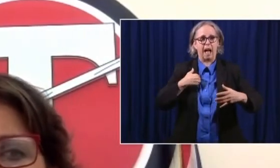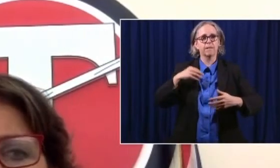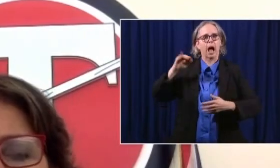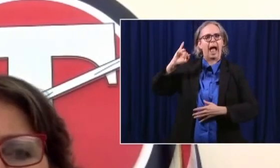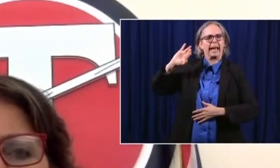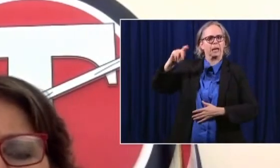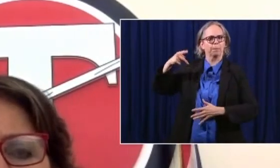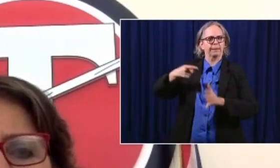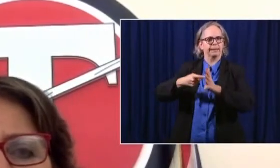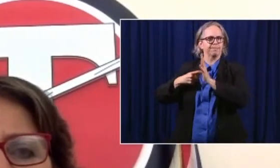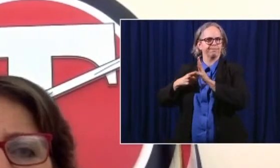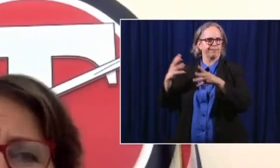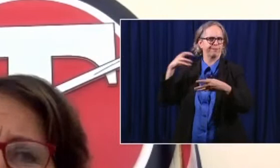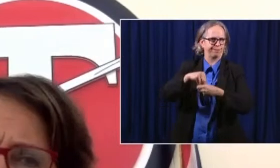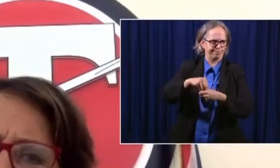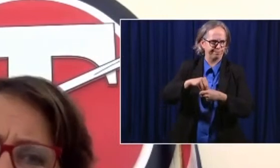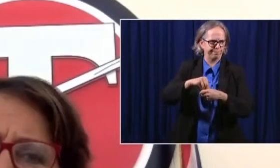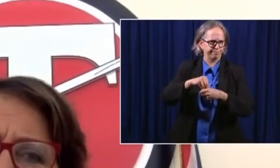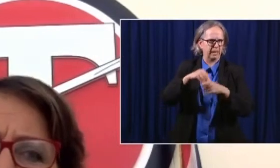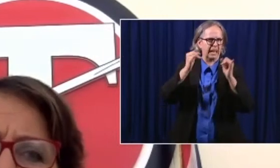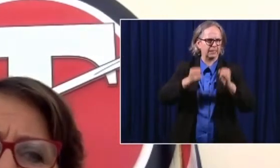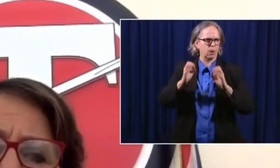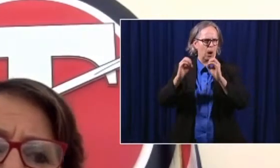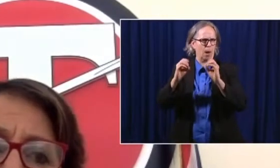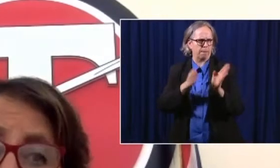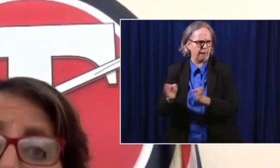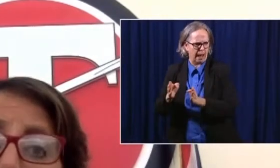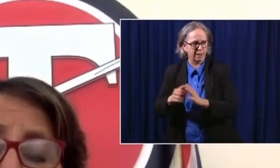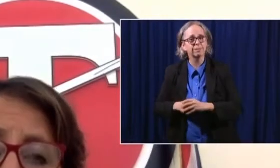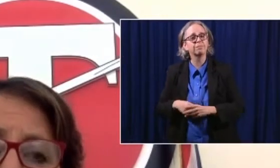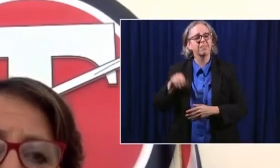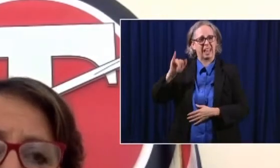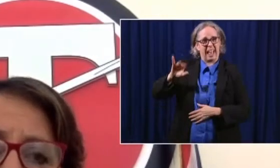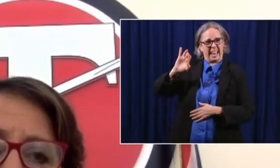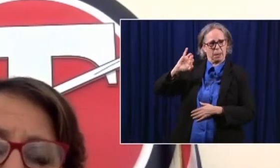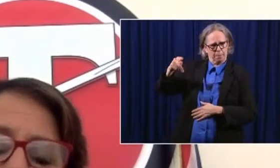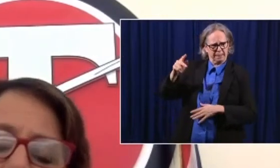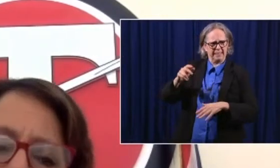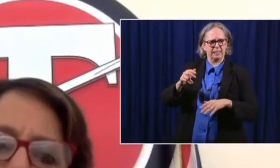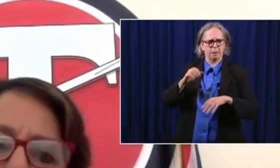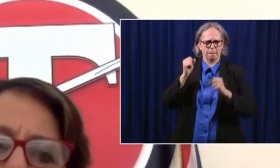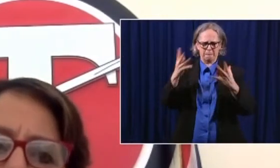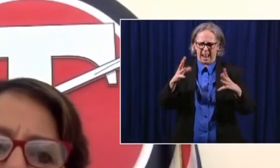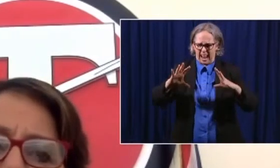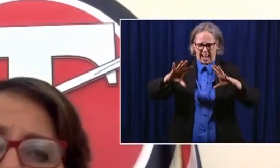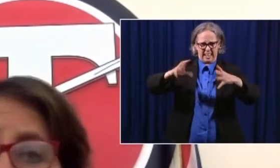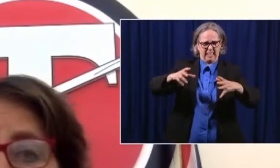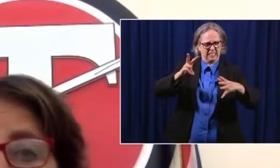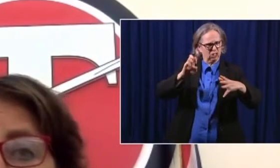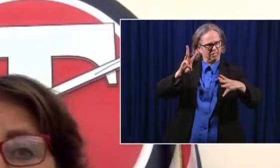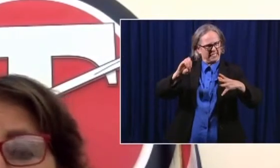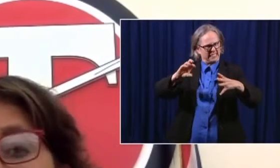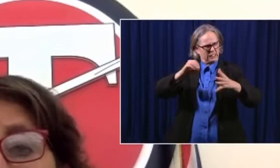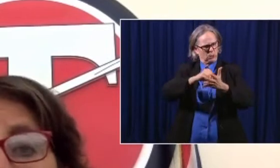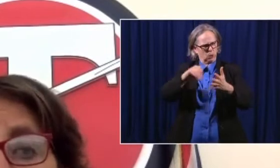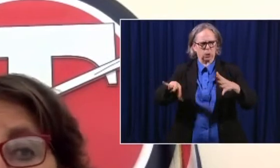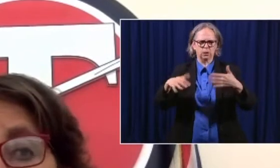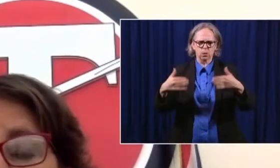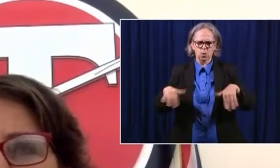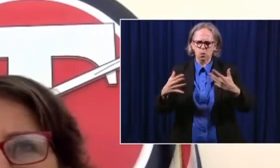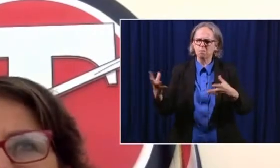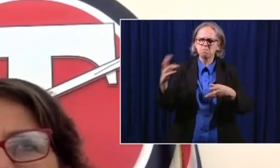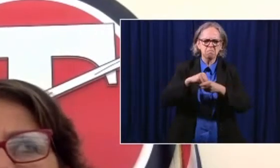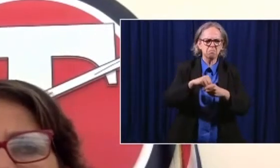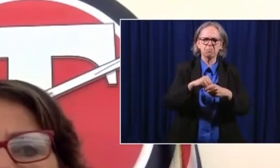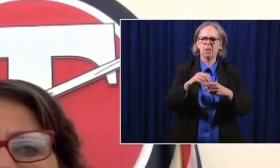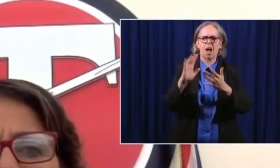program. And most of these students, a large amount of these students, are able to participate in remote